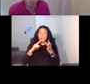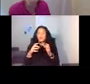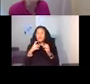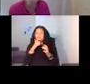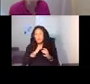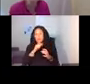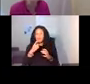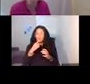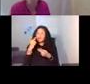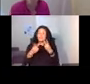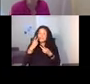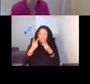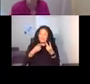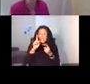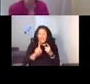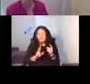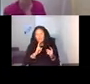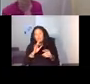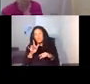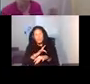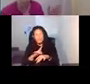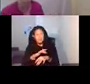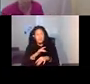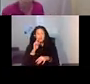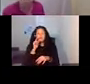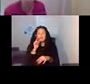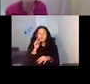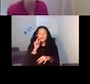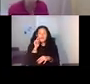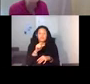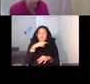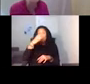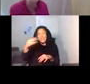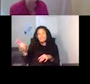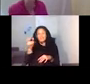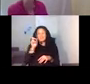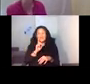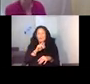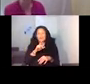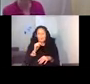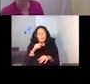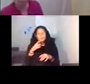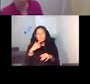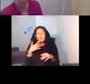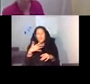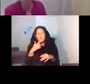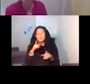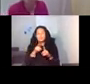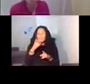one of our singers in Electric Voice Theatre. And she is an Essex girl. She went to the same school as Elspeth